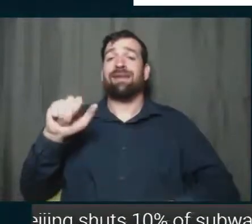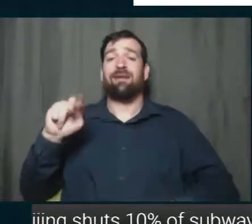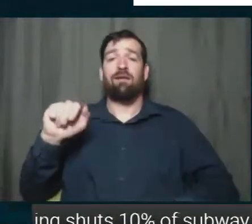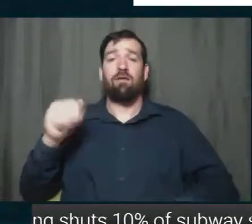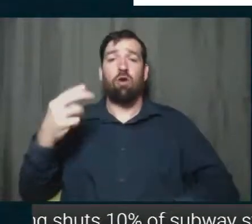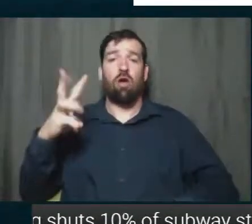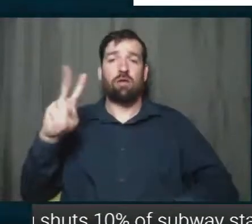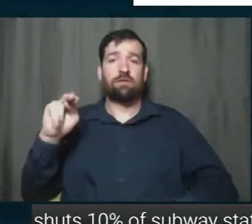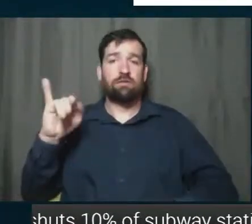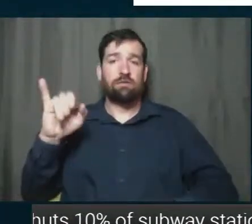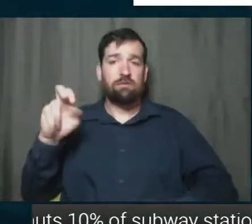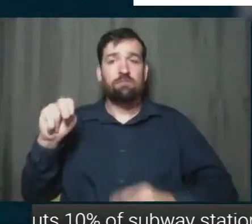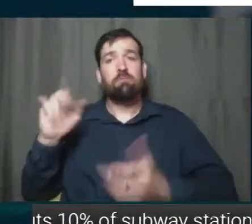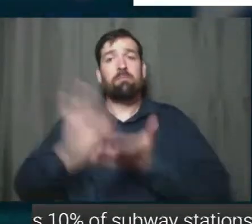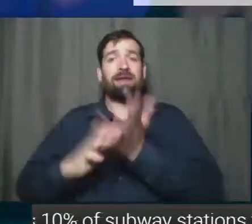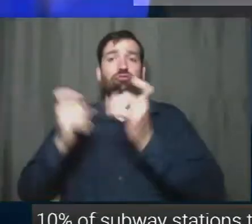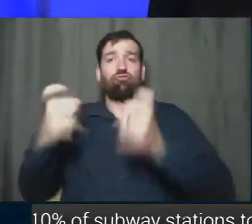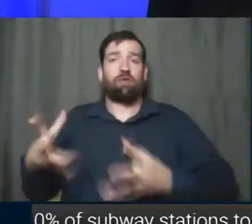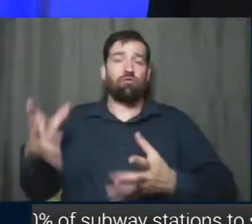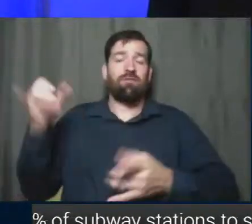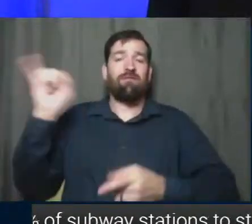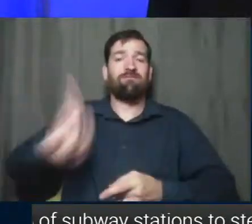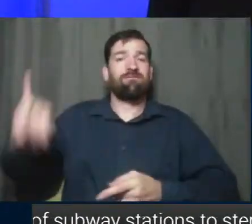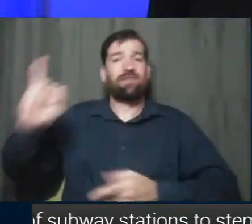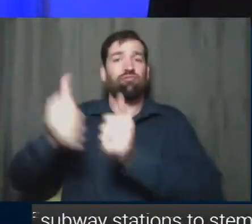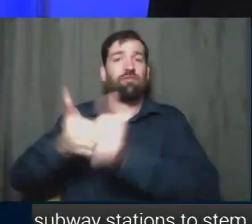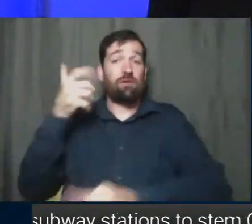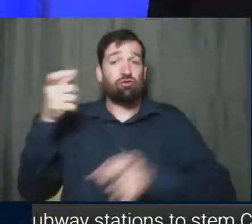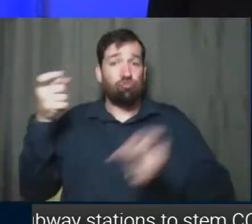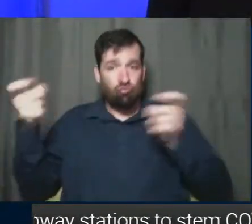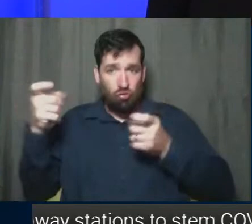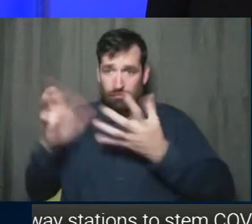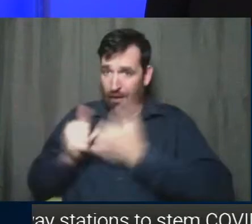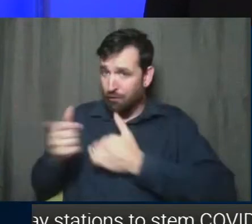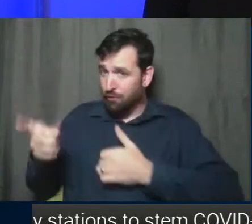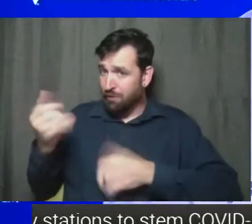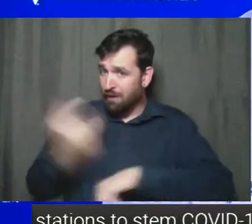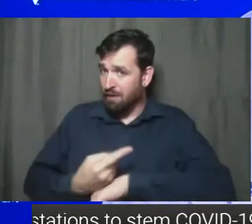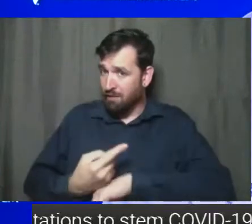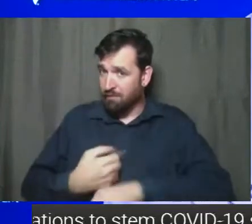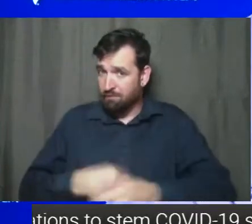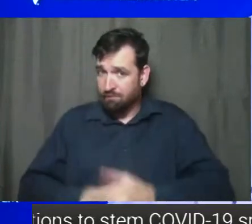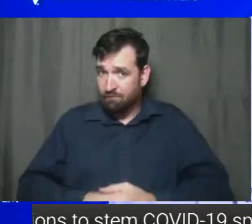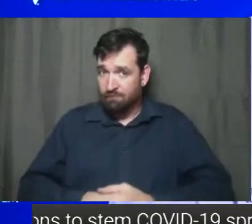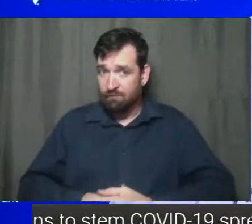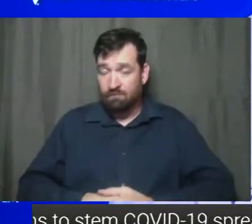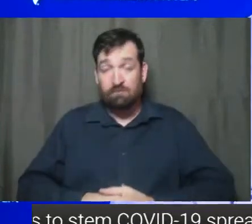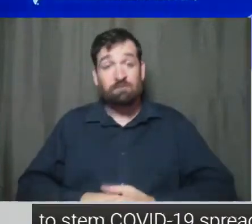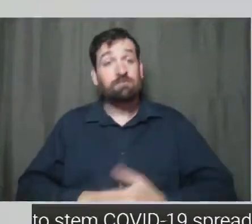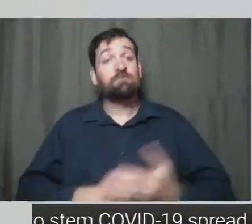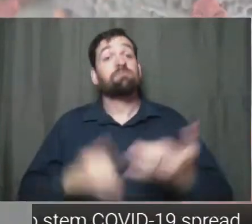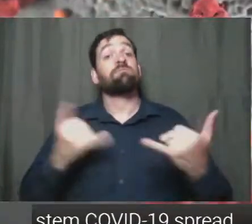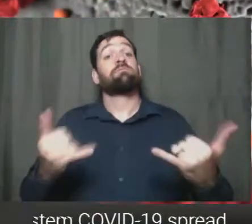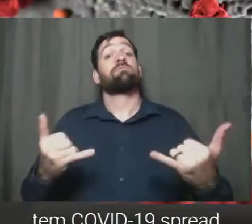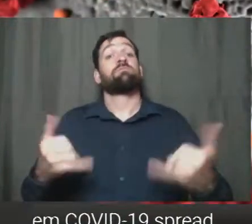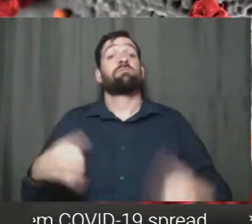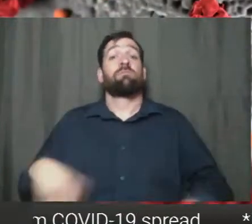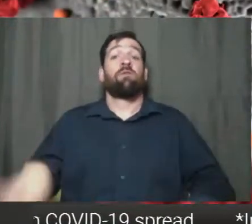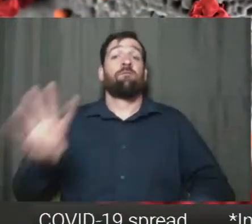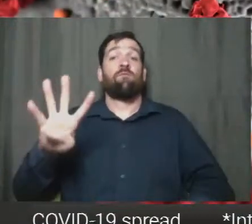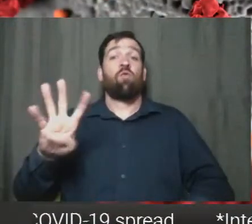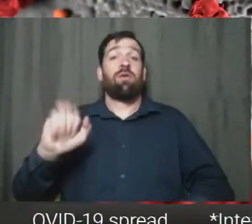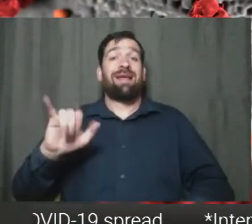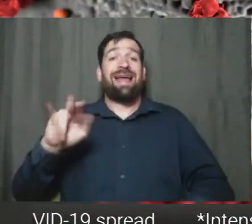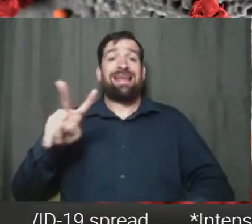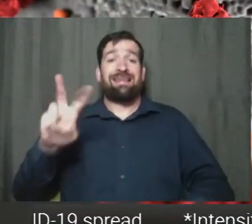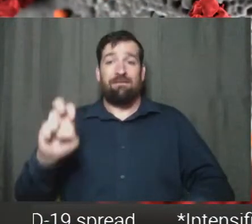Control, joining us this morning with our COVID count. How are you today? Hi, we're doing good. Good. Right now we have 4 active infections, 1